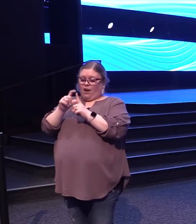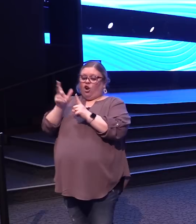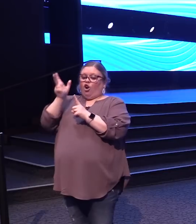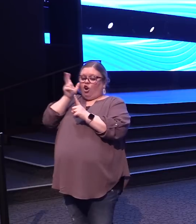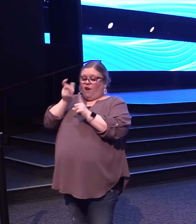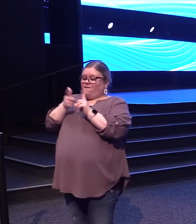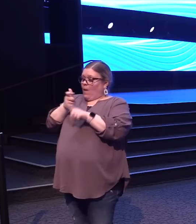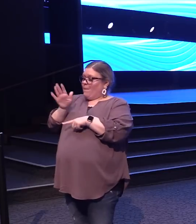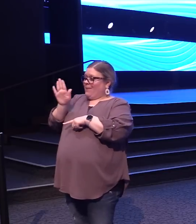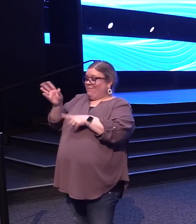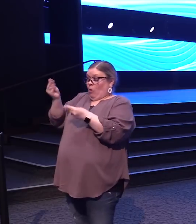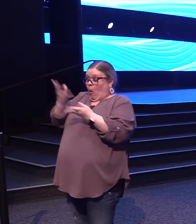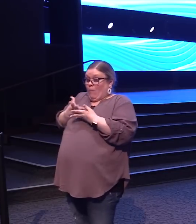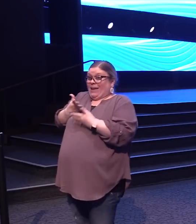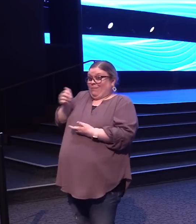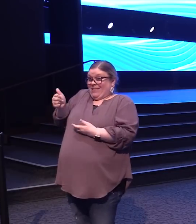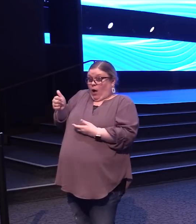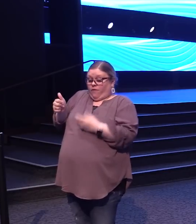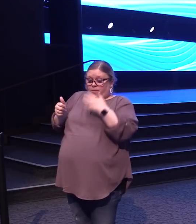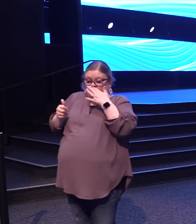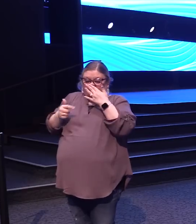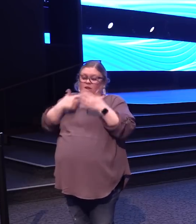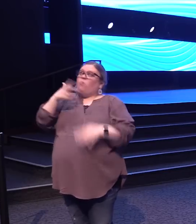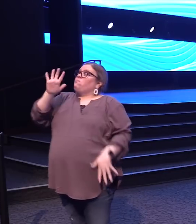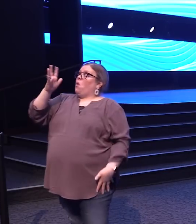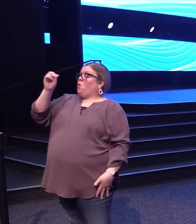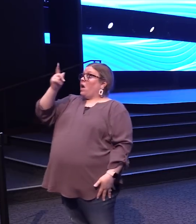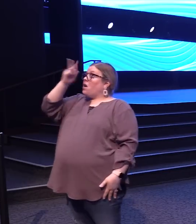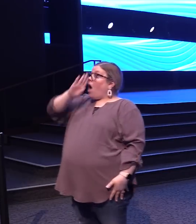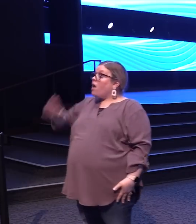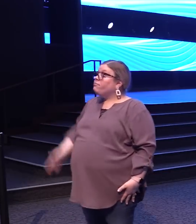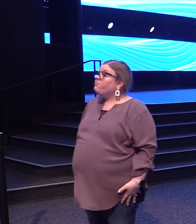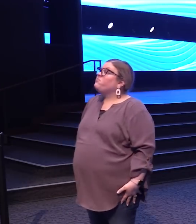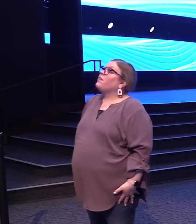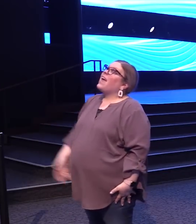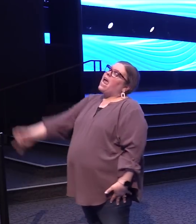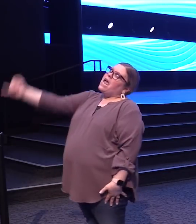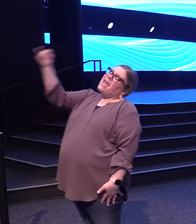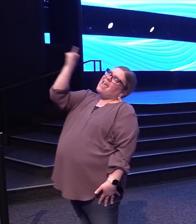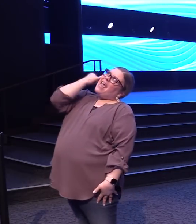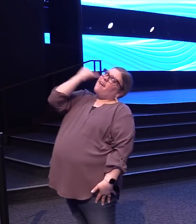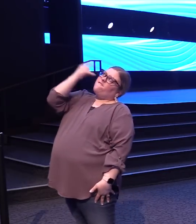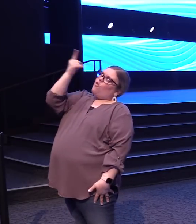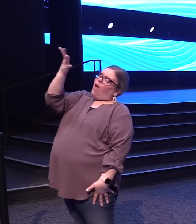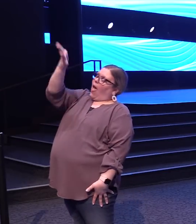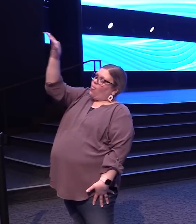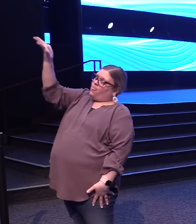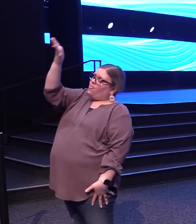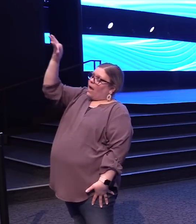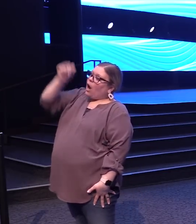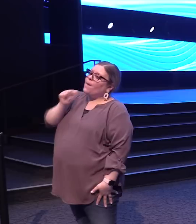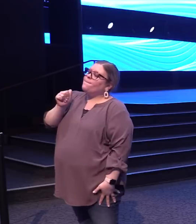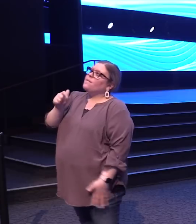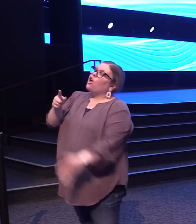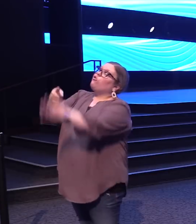from his mouth directly. This is what he prayed. Okay, God, if you're out there,